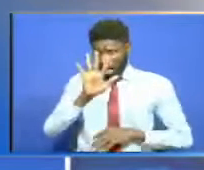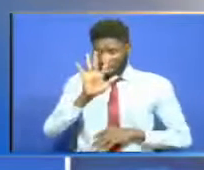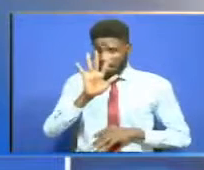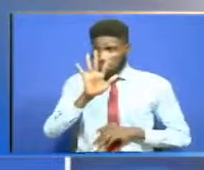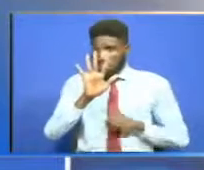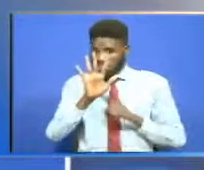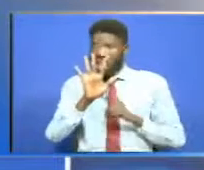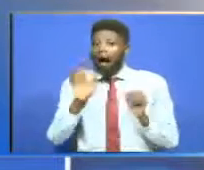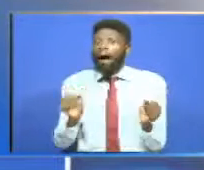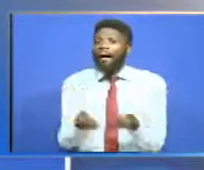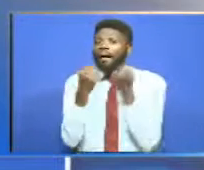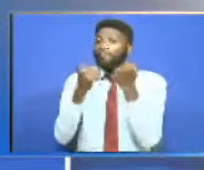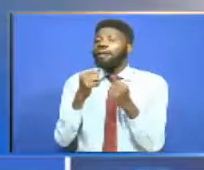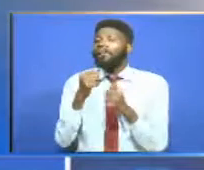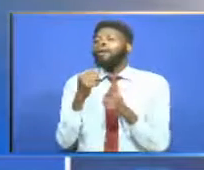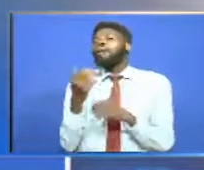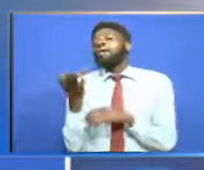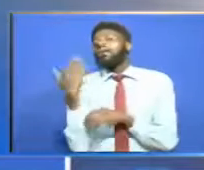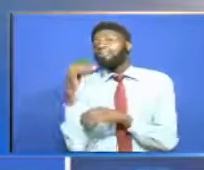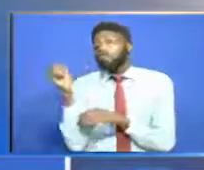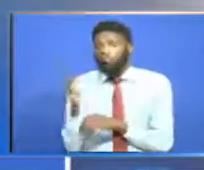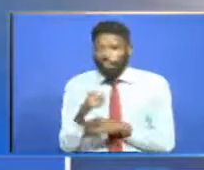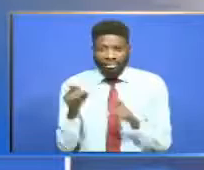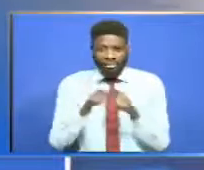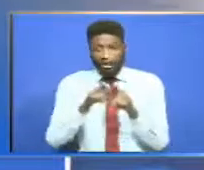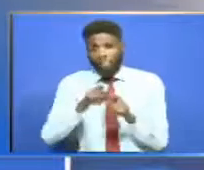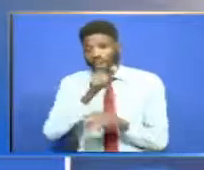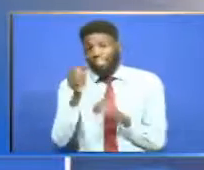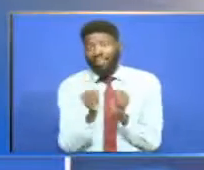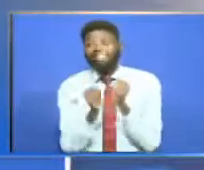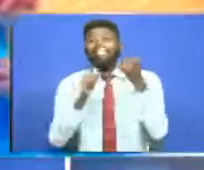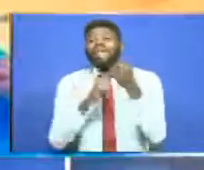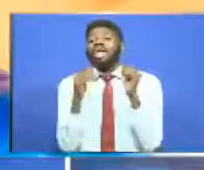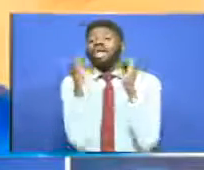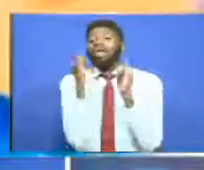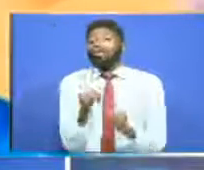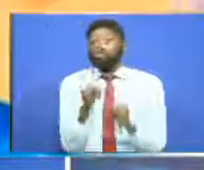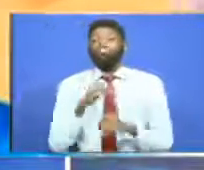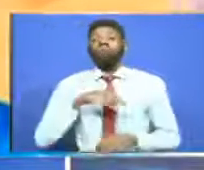the last 1 month, while 16 being latest deaths.